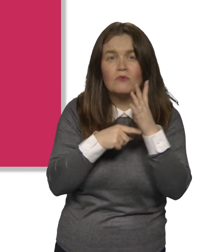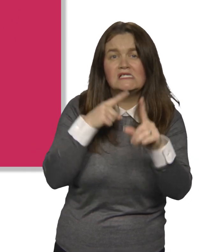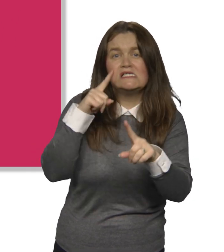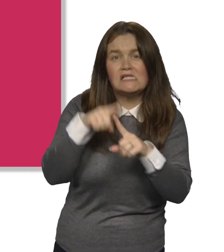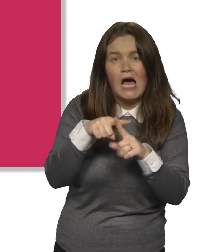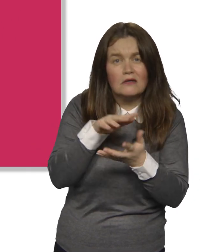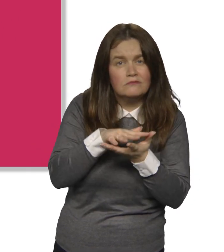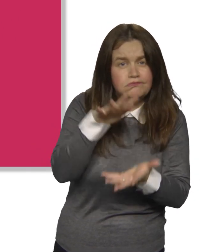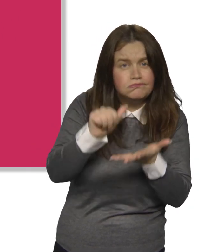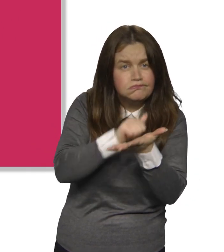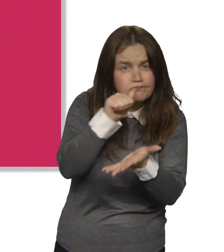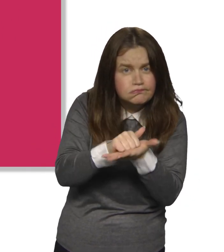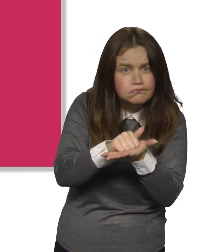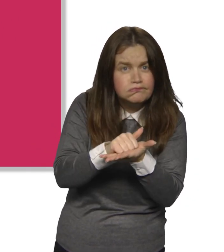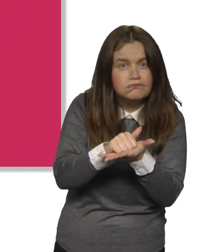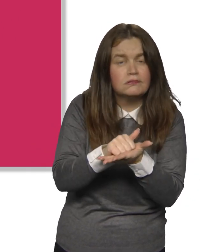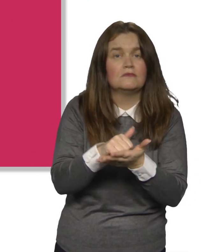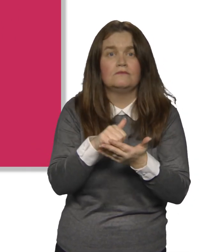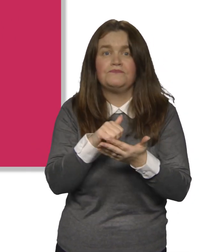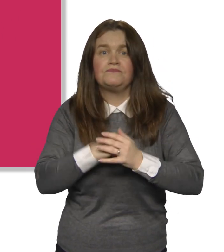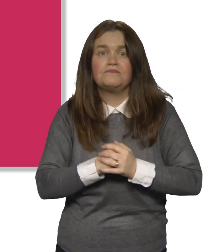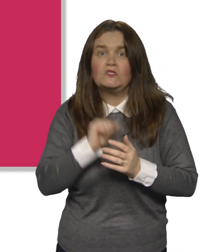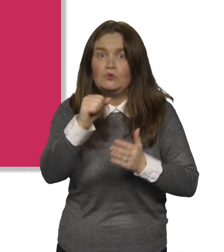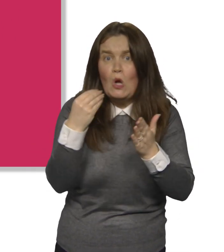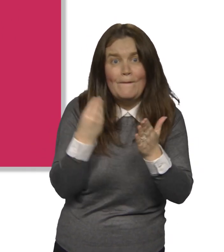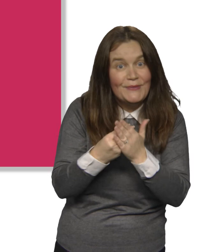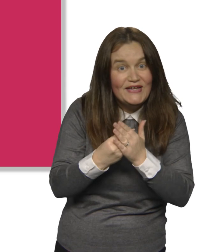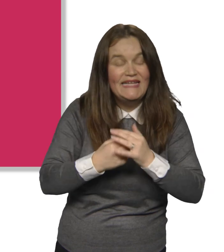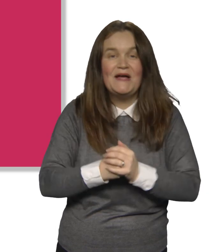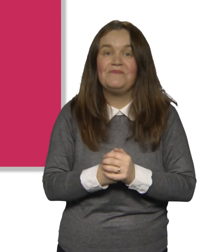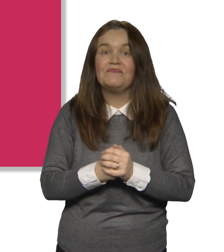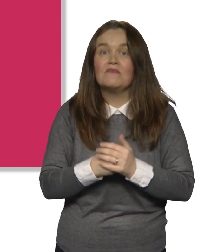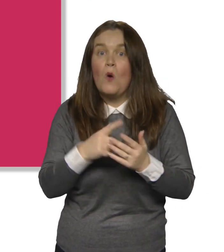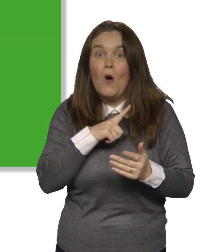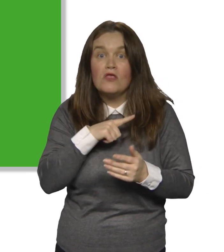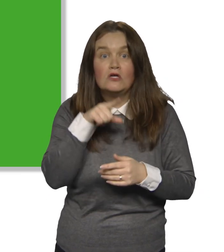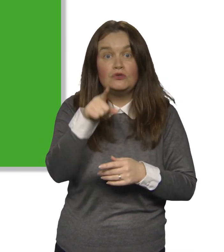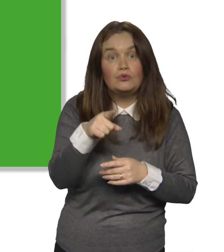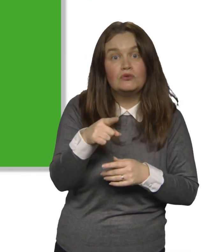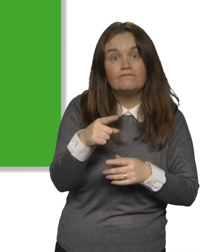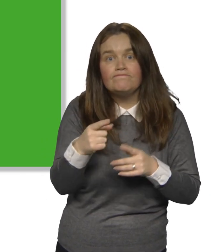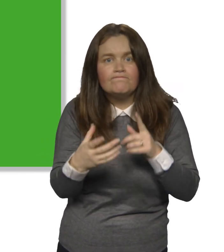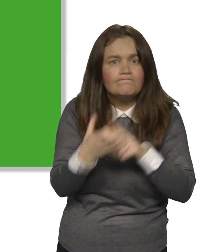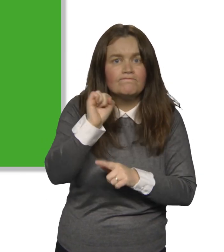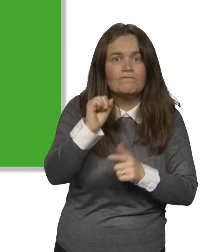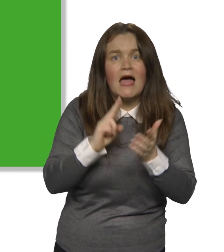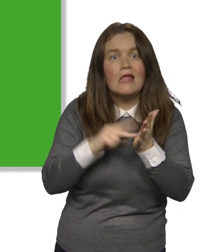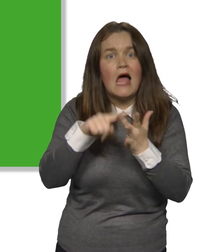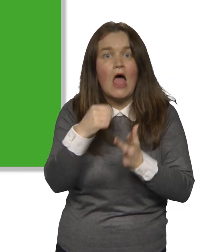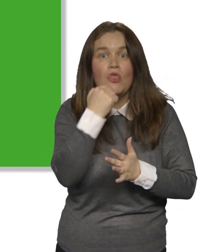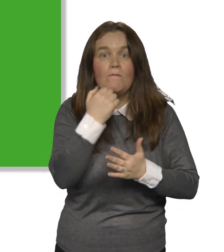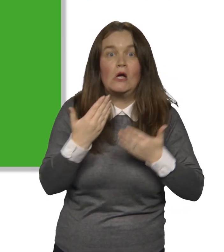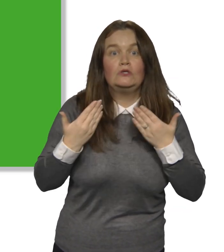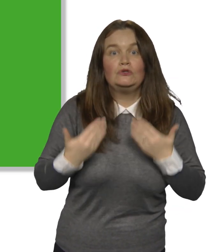you can get your tax affairs right the first time. It's your money after all. In fact, why don't you go and find your